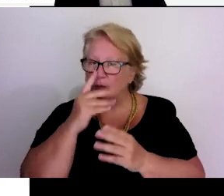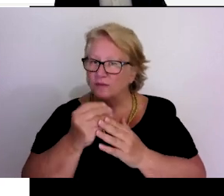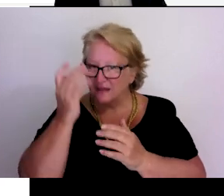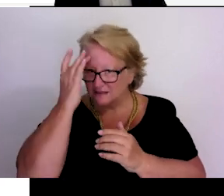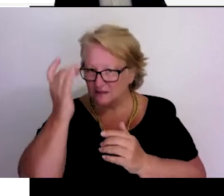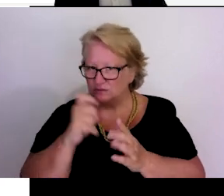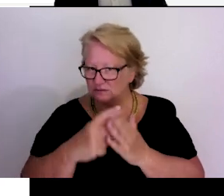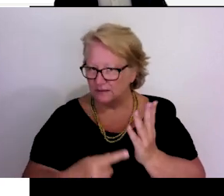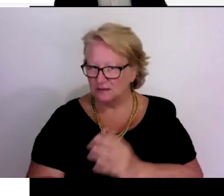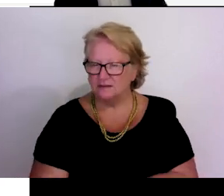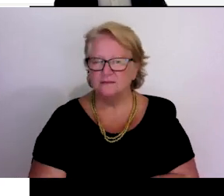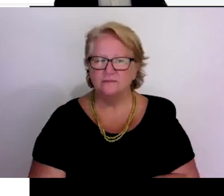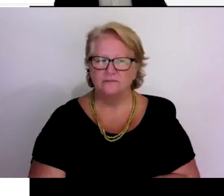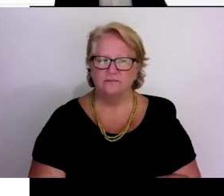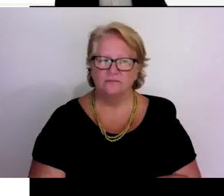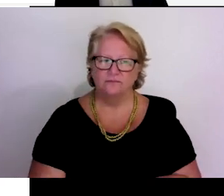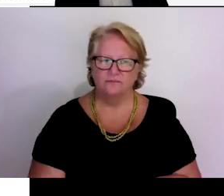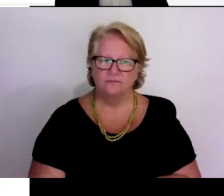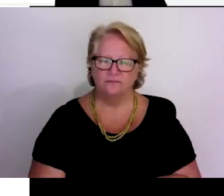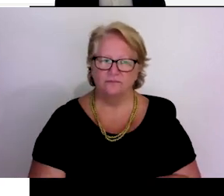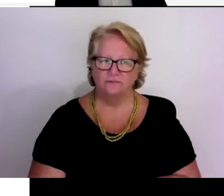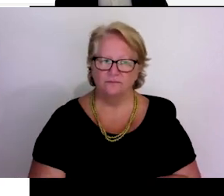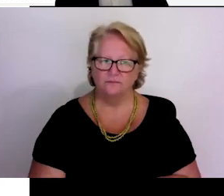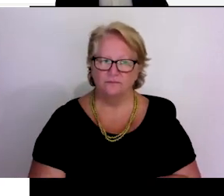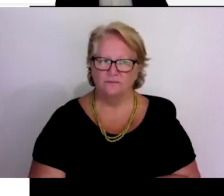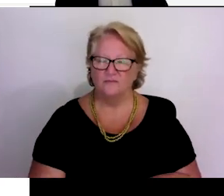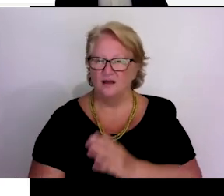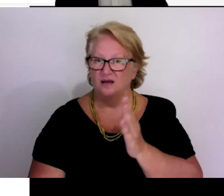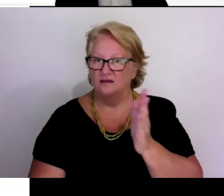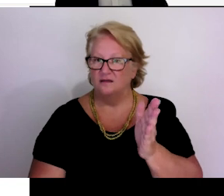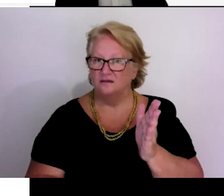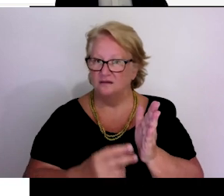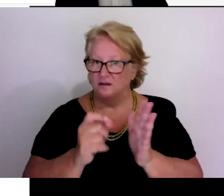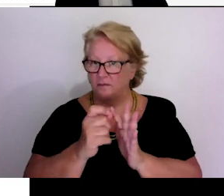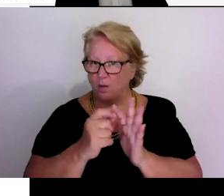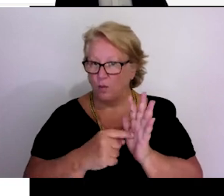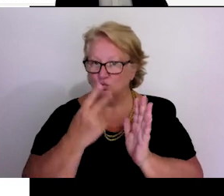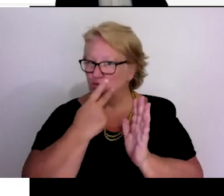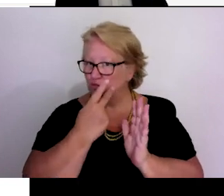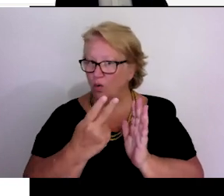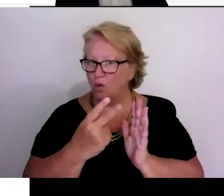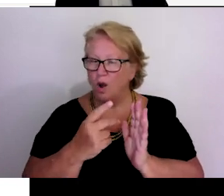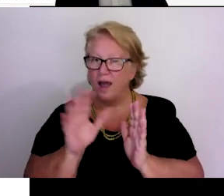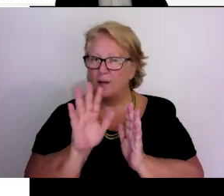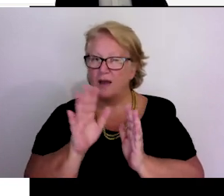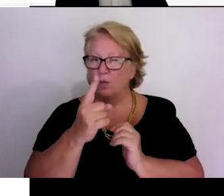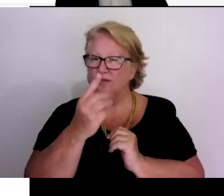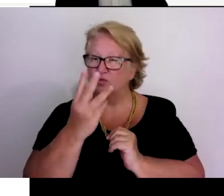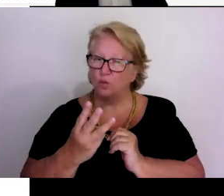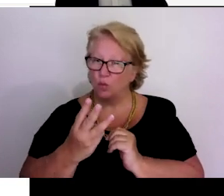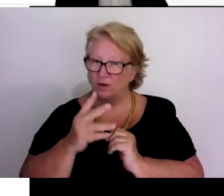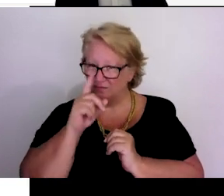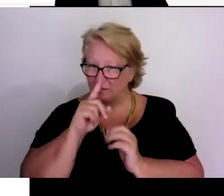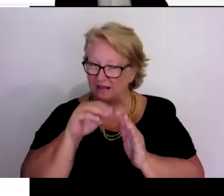intellectual disability. But you can see in this slide that in only about a third of individuals